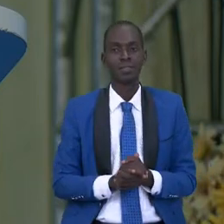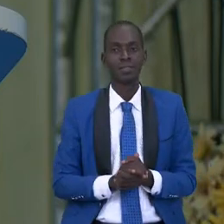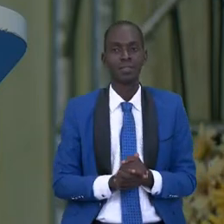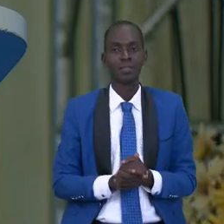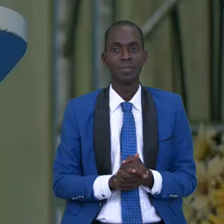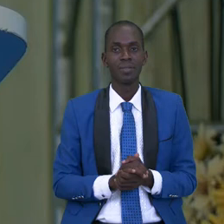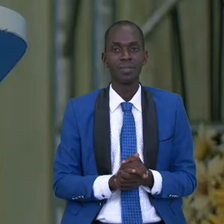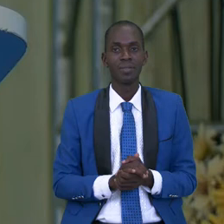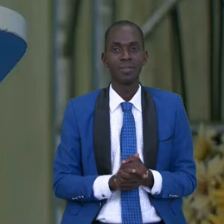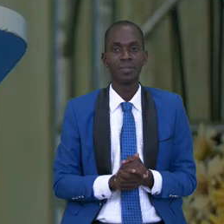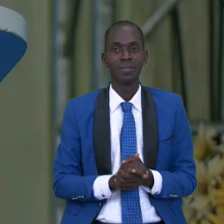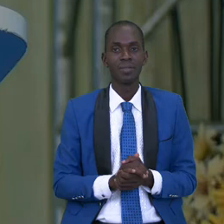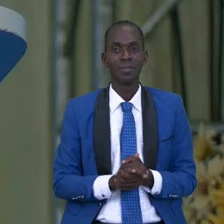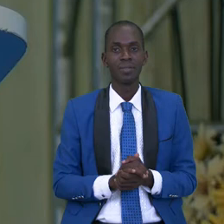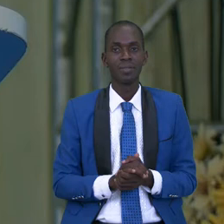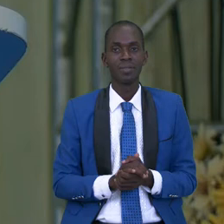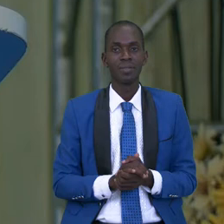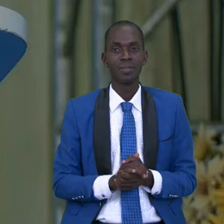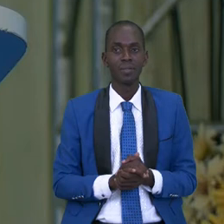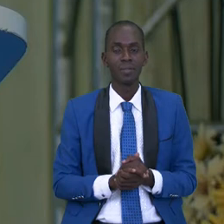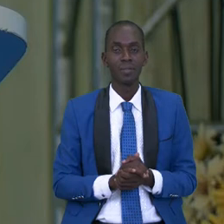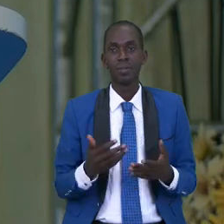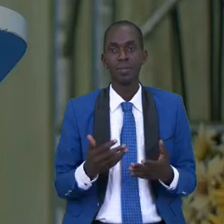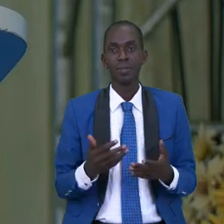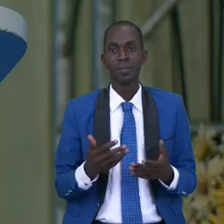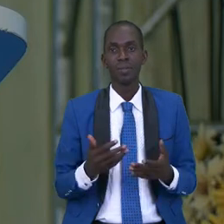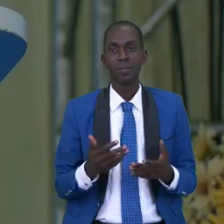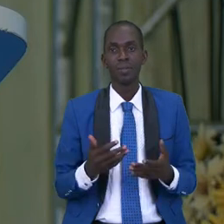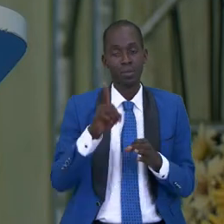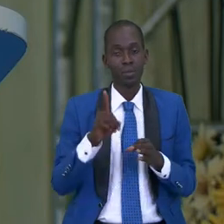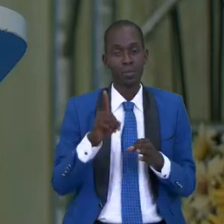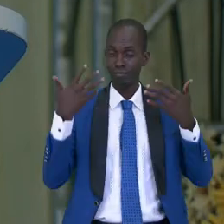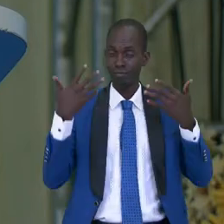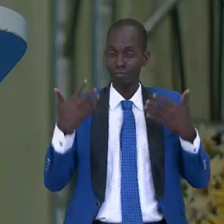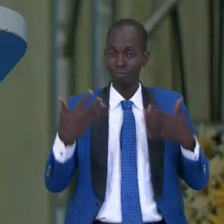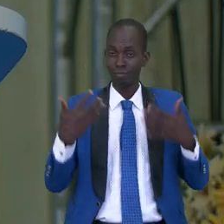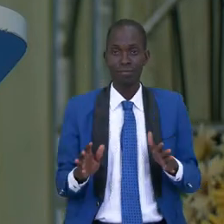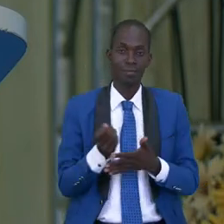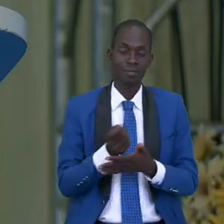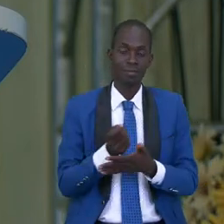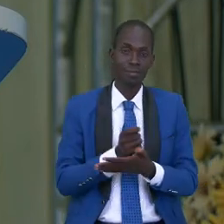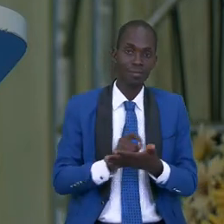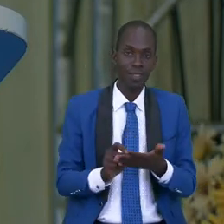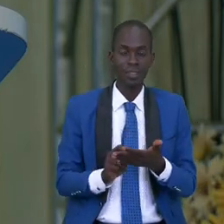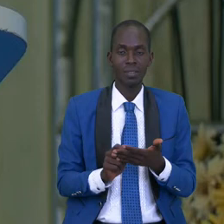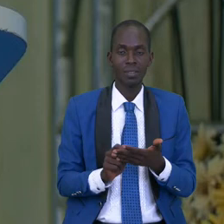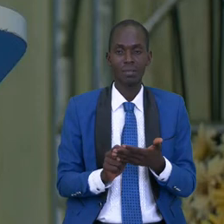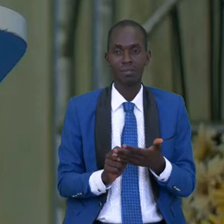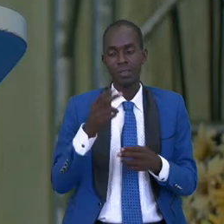Counselors, all over, if you are true, can you signal by waving the flag?